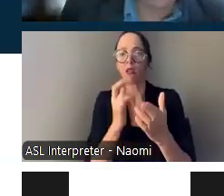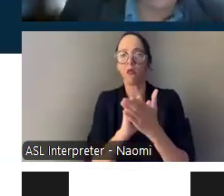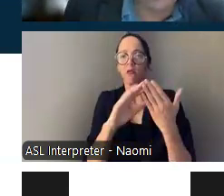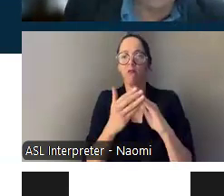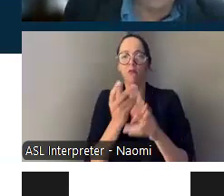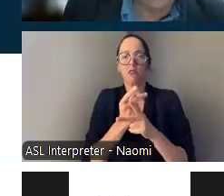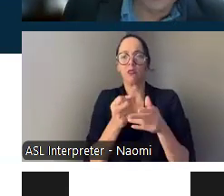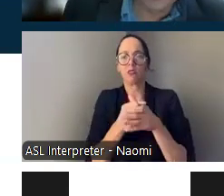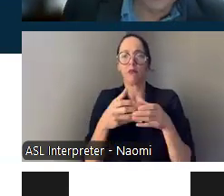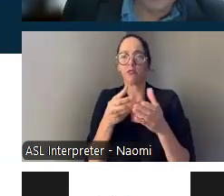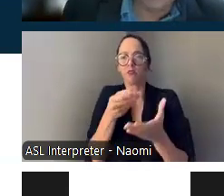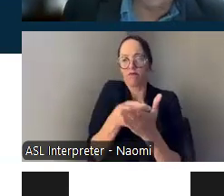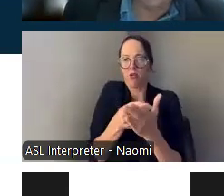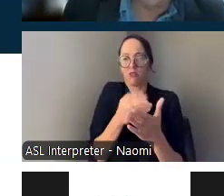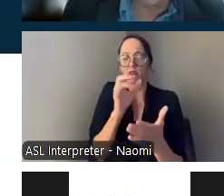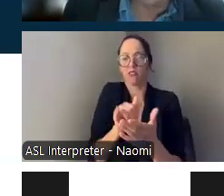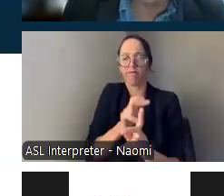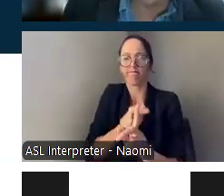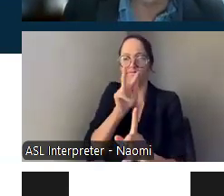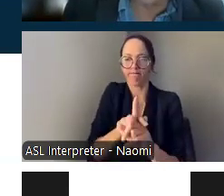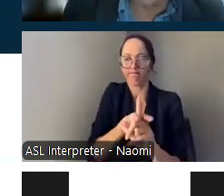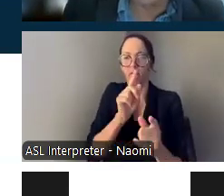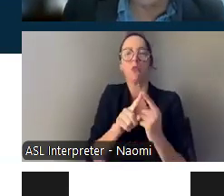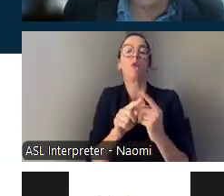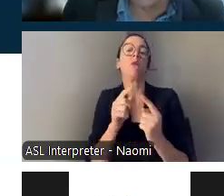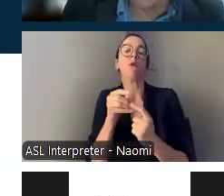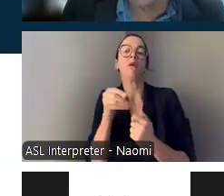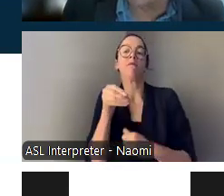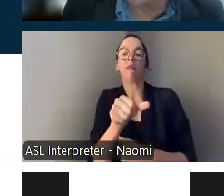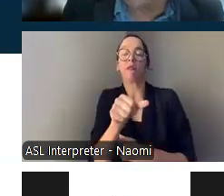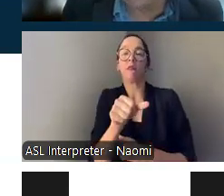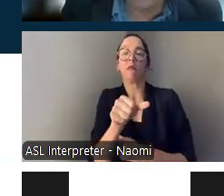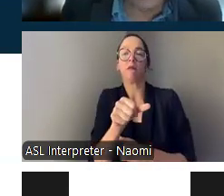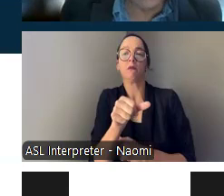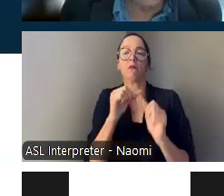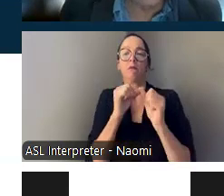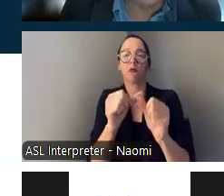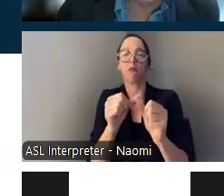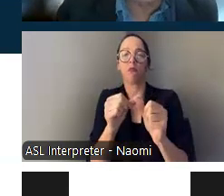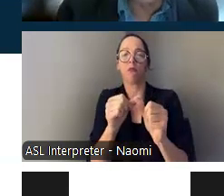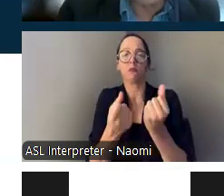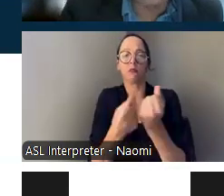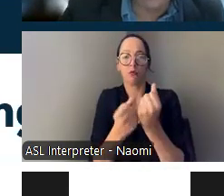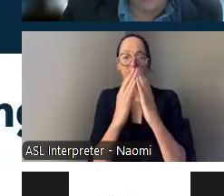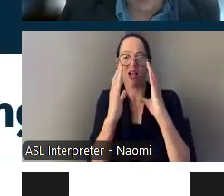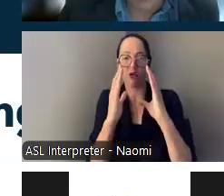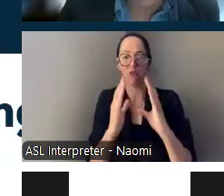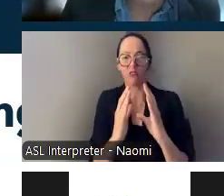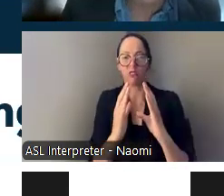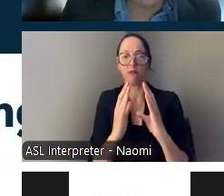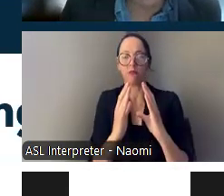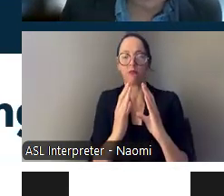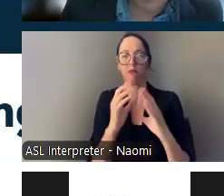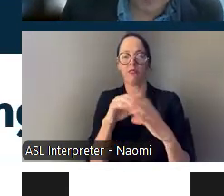permanent supportive housing and other publicly subsidized housing in the community. Let's go to the next